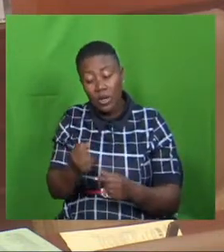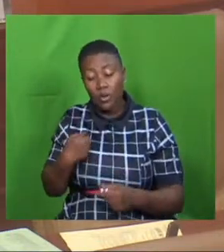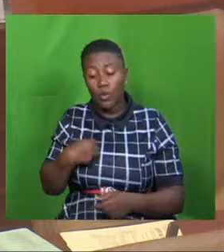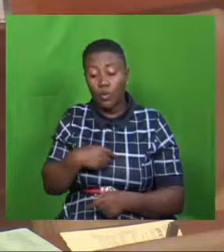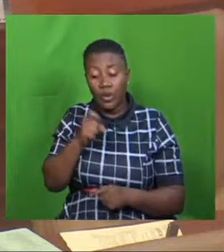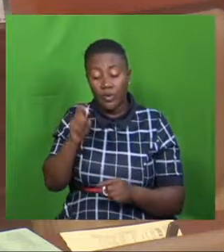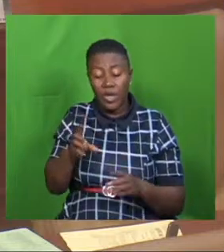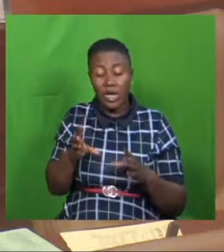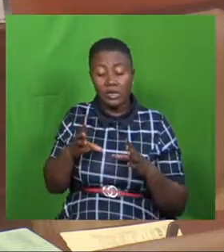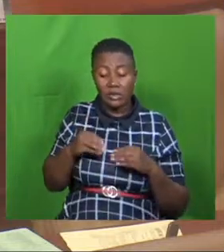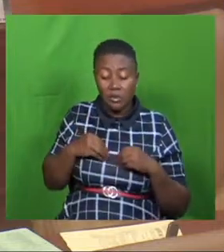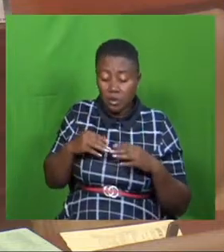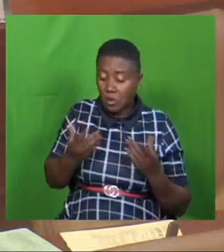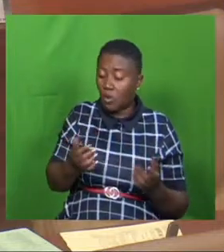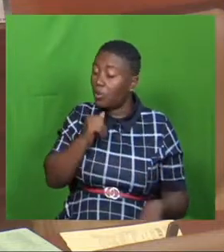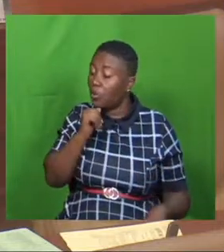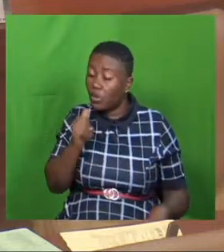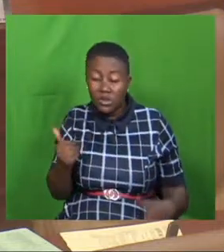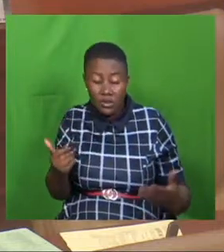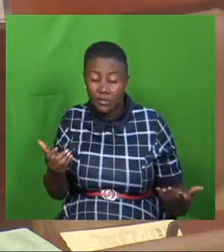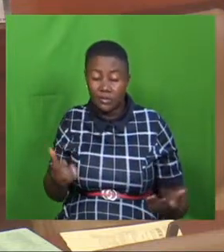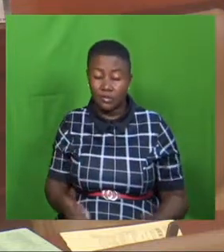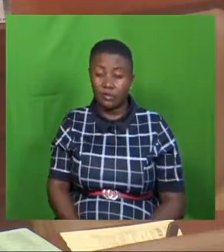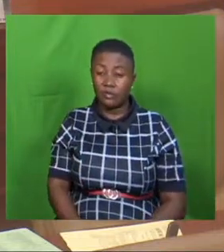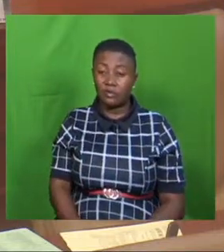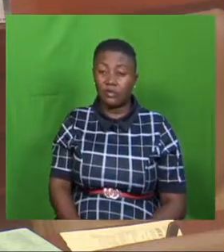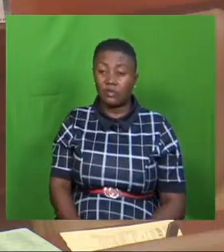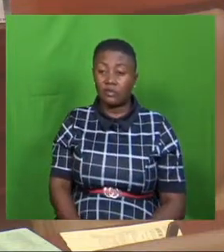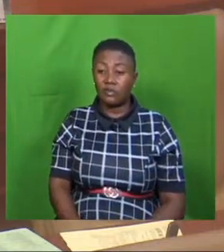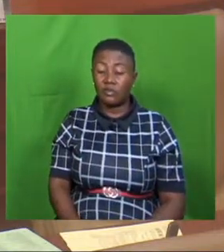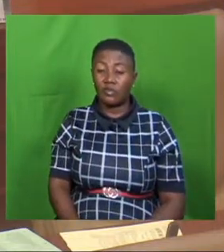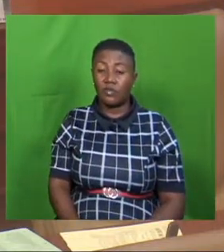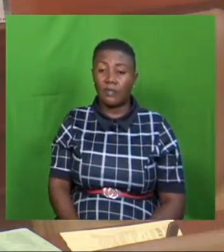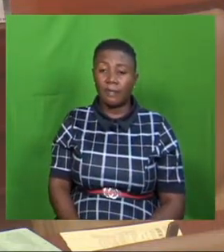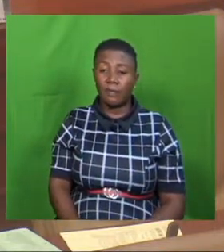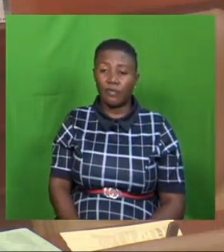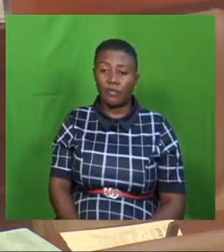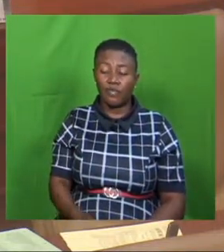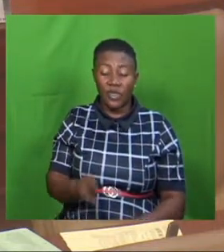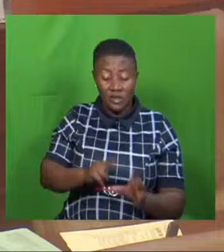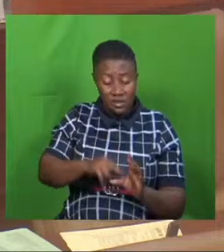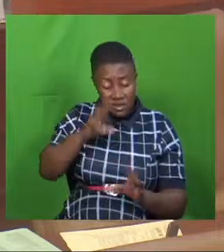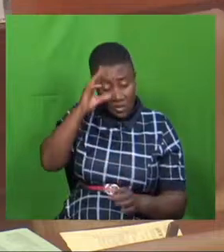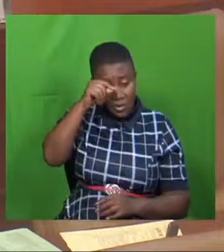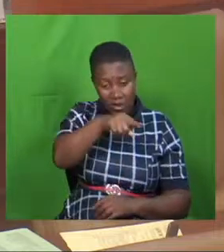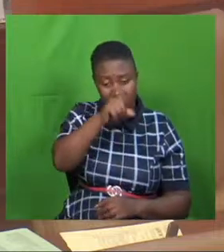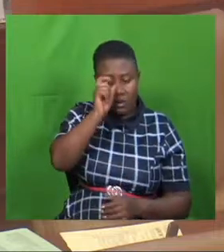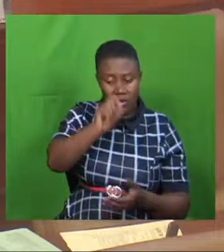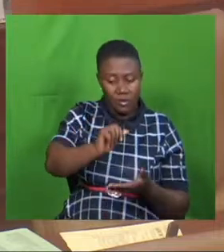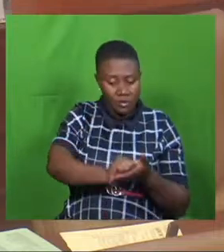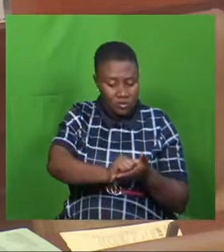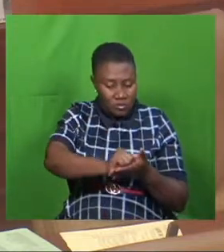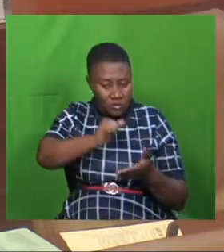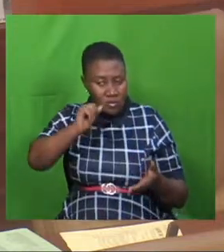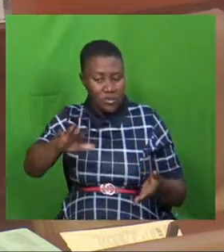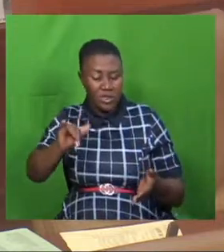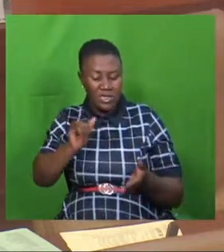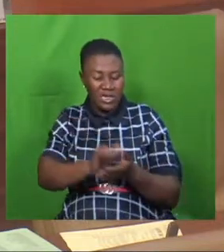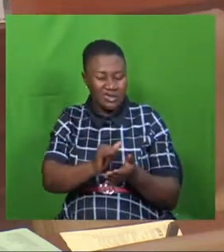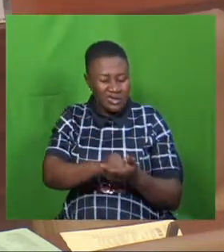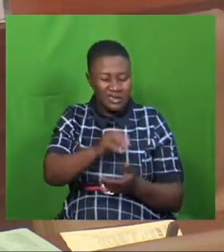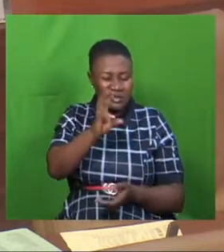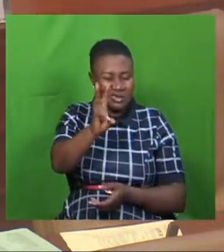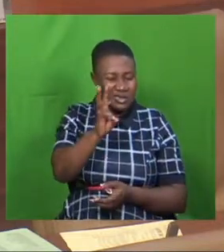that for my comfort, for the comfort of this House, the chairman should expound the rendition that suggests $600